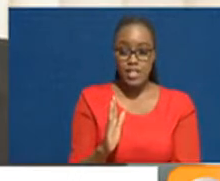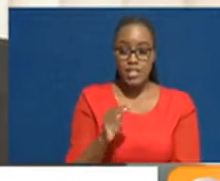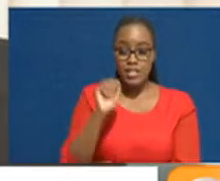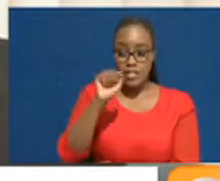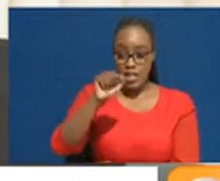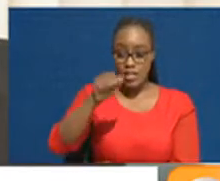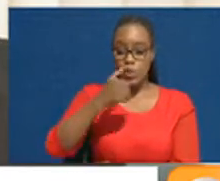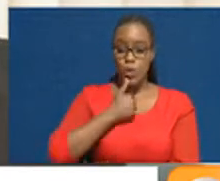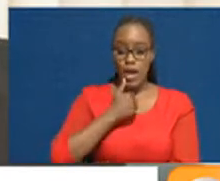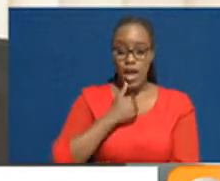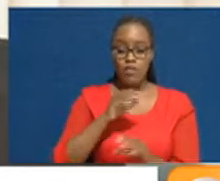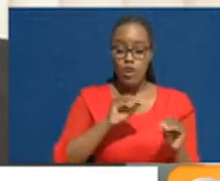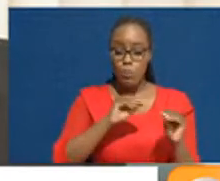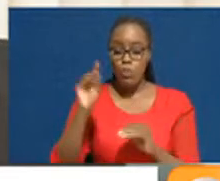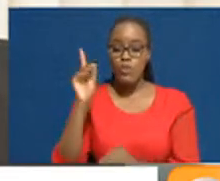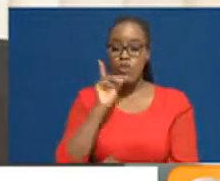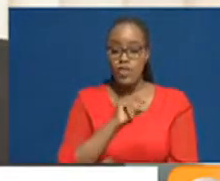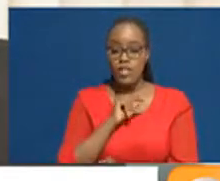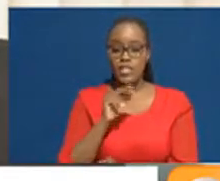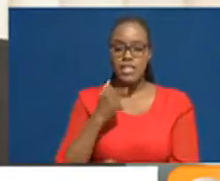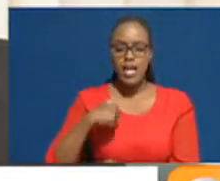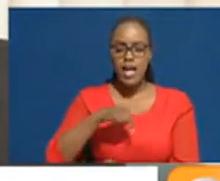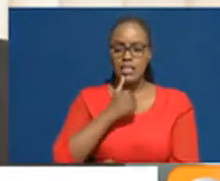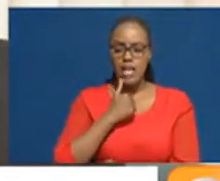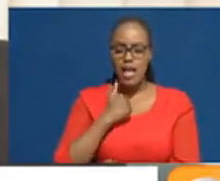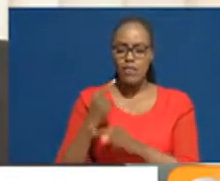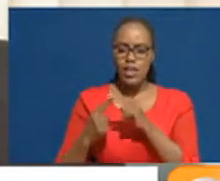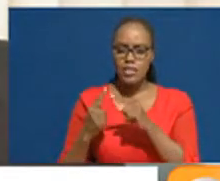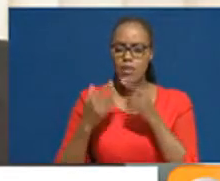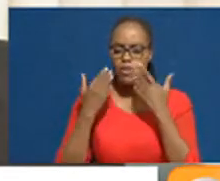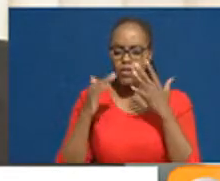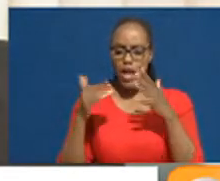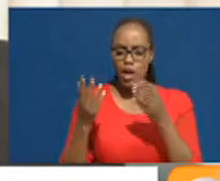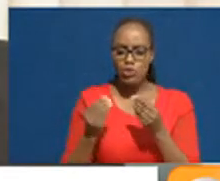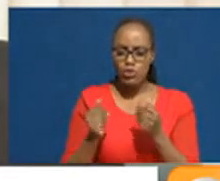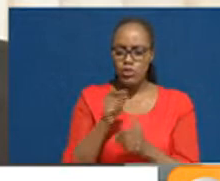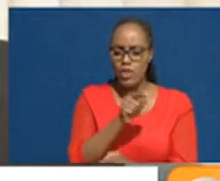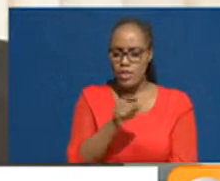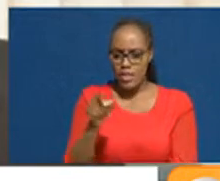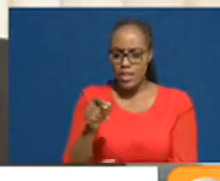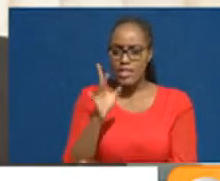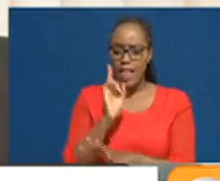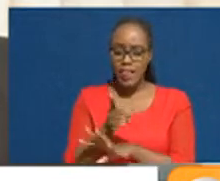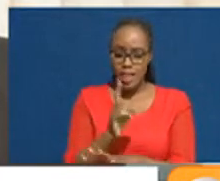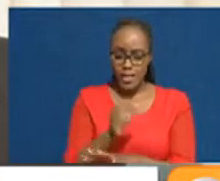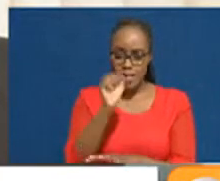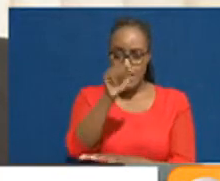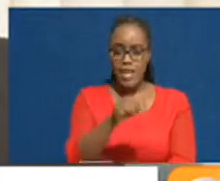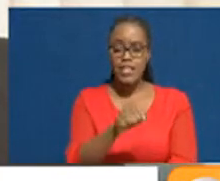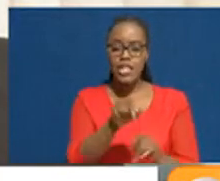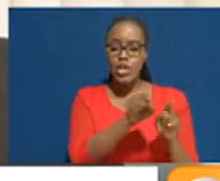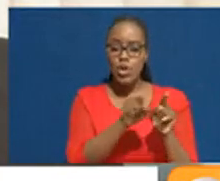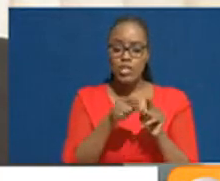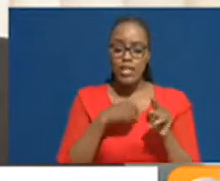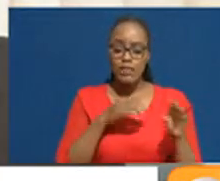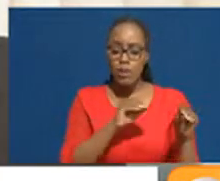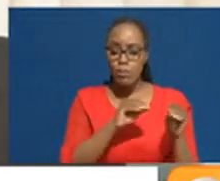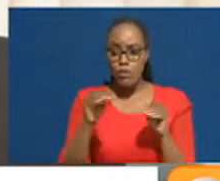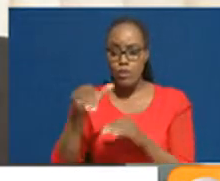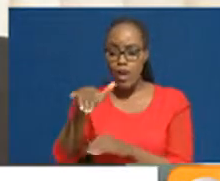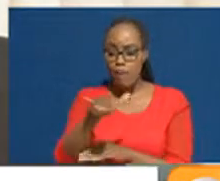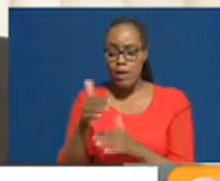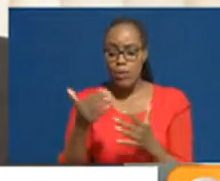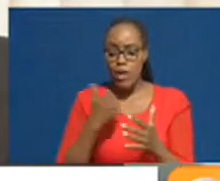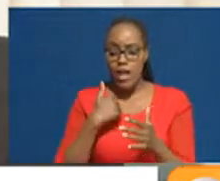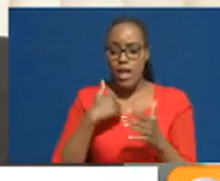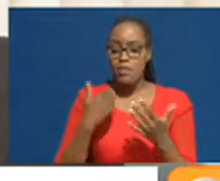we have moved. You know, we have gotten a lot of experience on how to deal with this threat, and we have moved from a place of